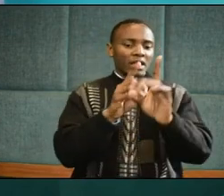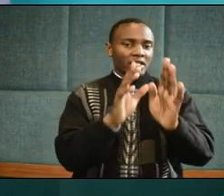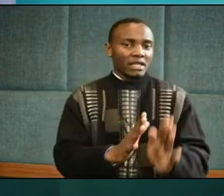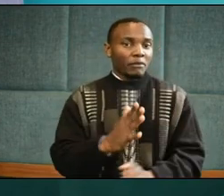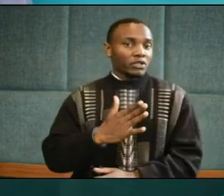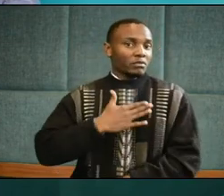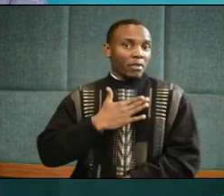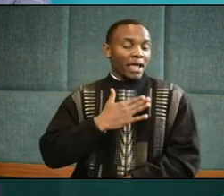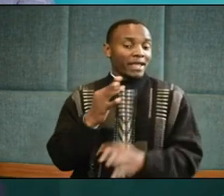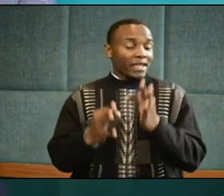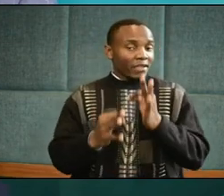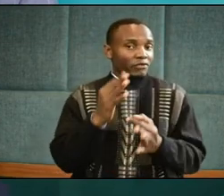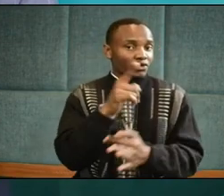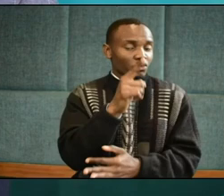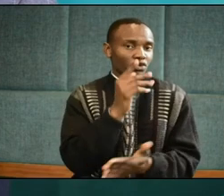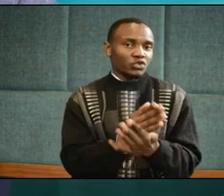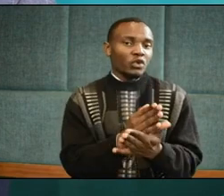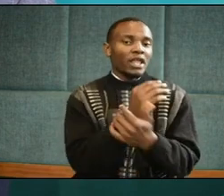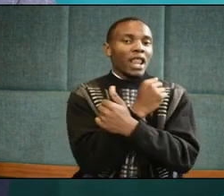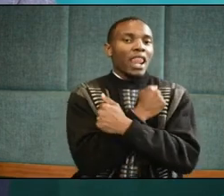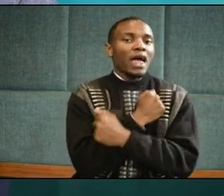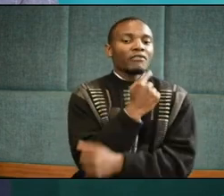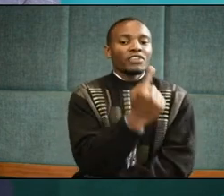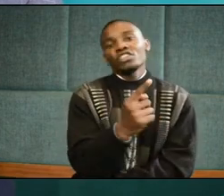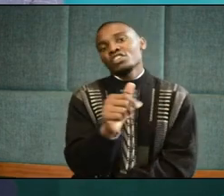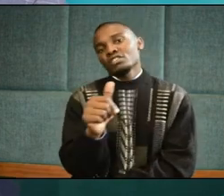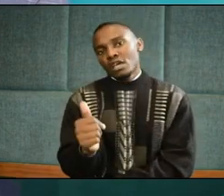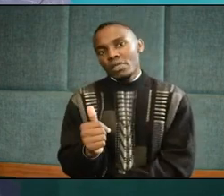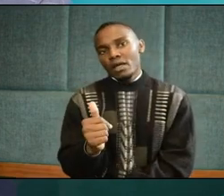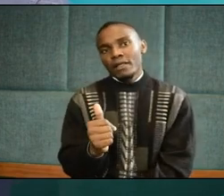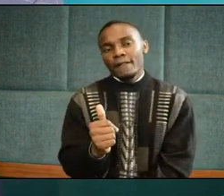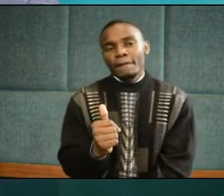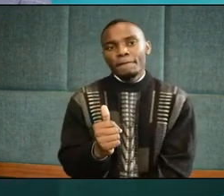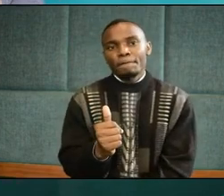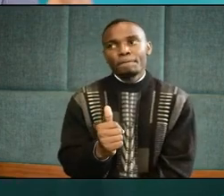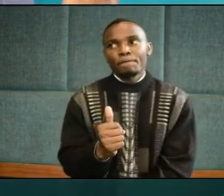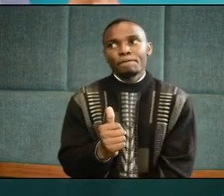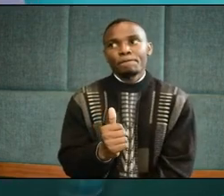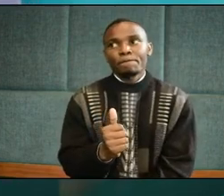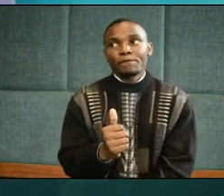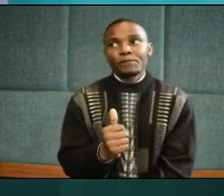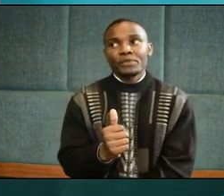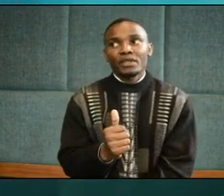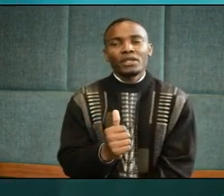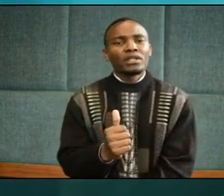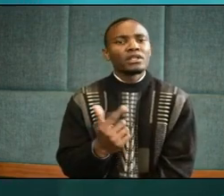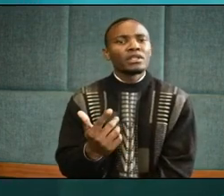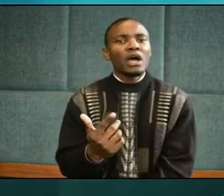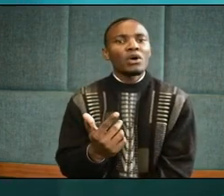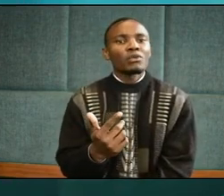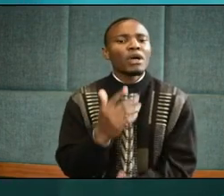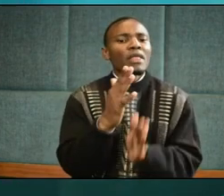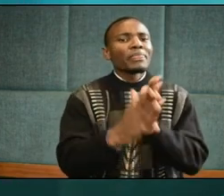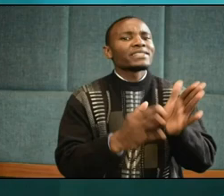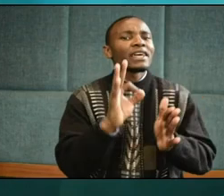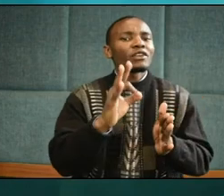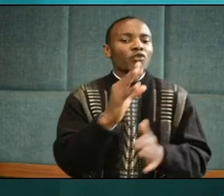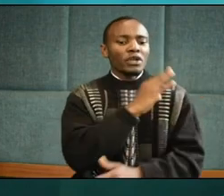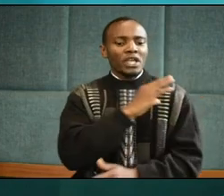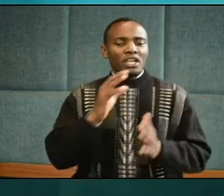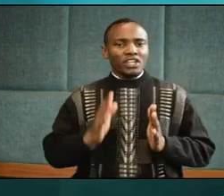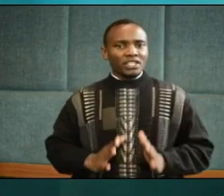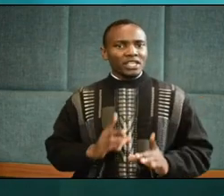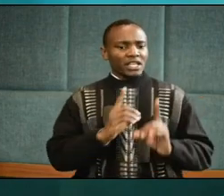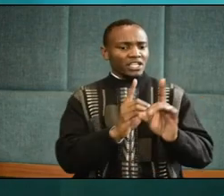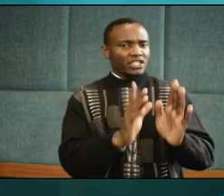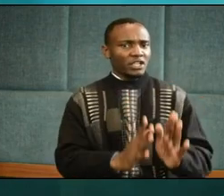disciples, if you love one another. Now, the mark of Christian discipleship,